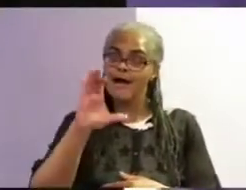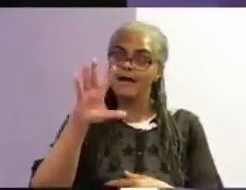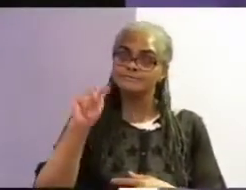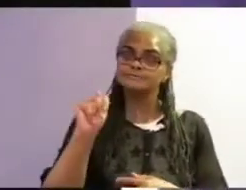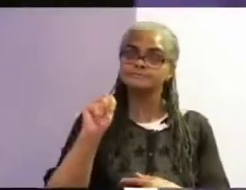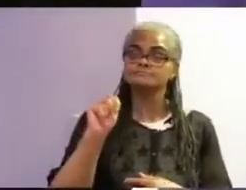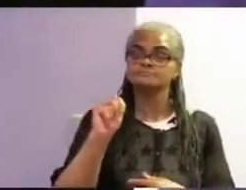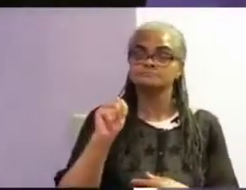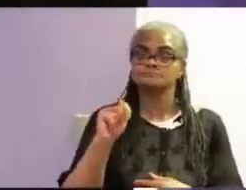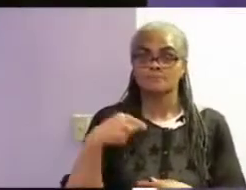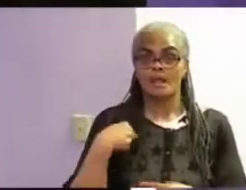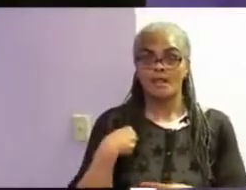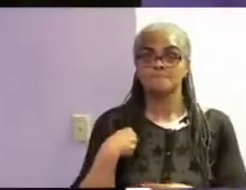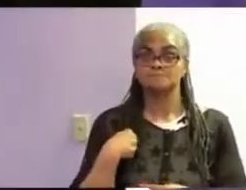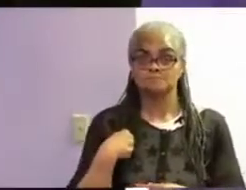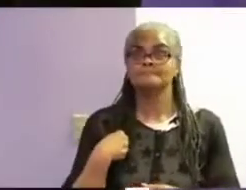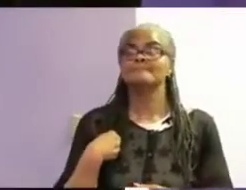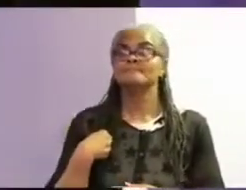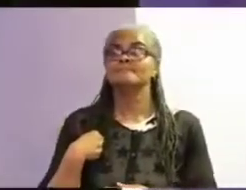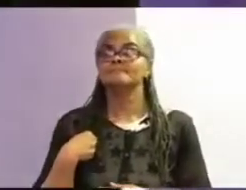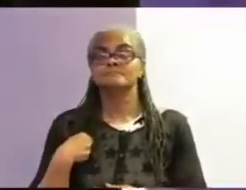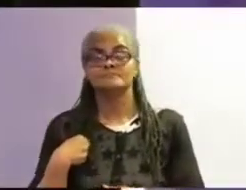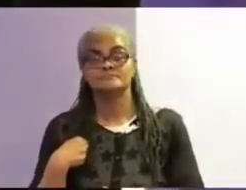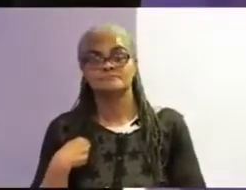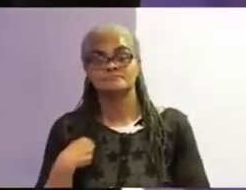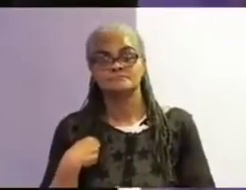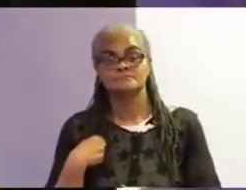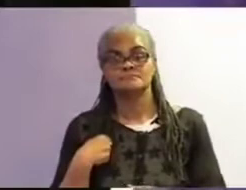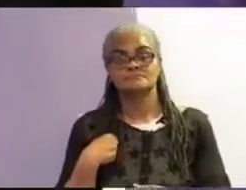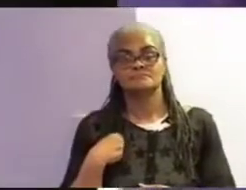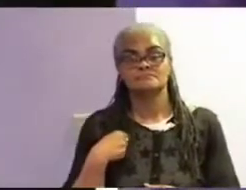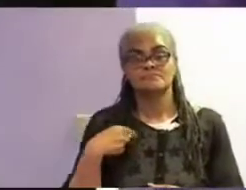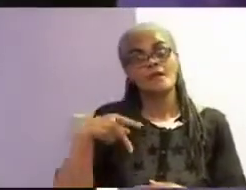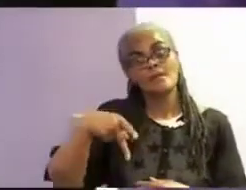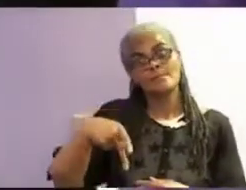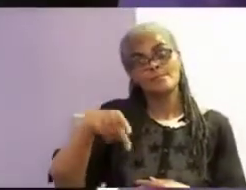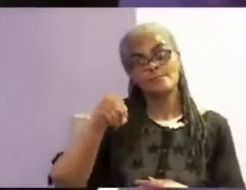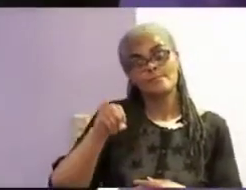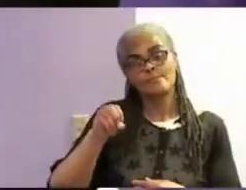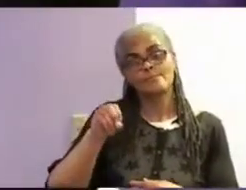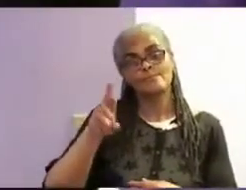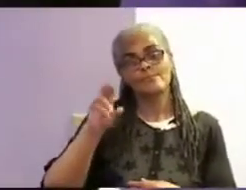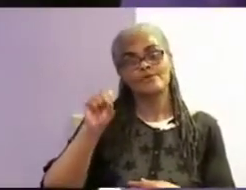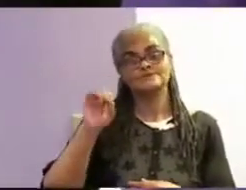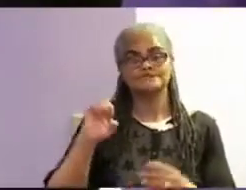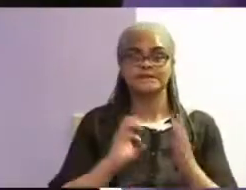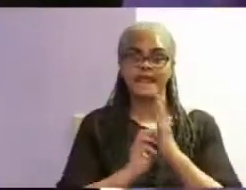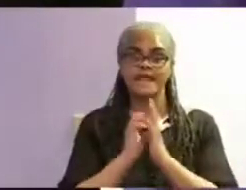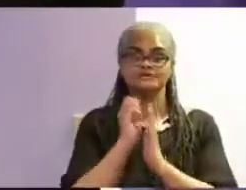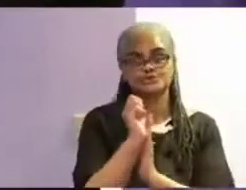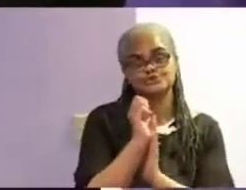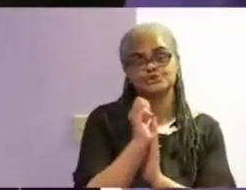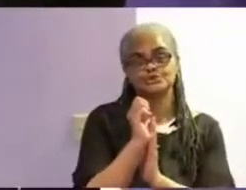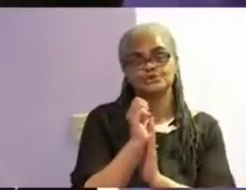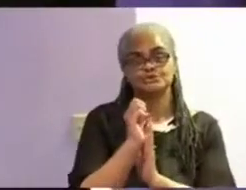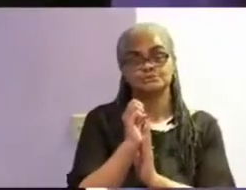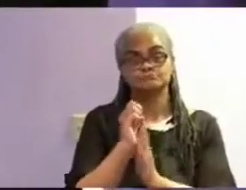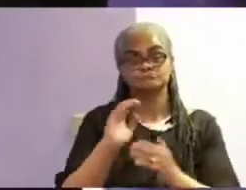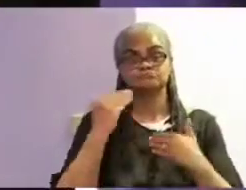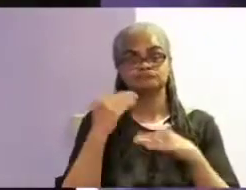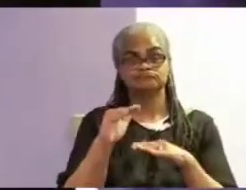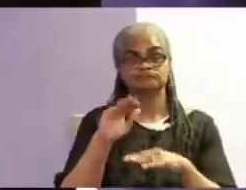October 2019, they said I had stage 4 prostate cancer. The doctor told me, he